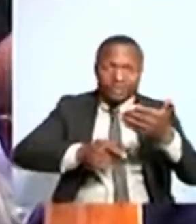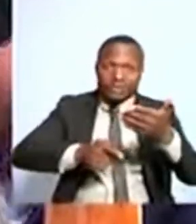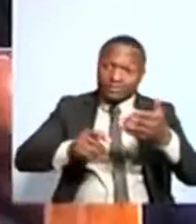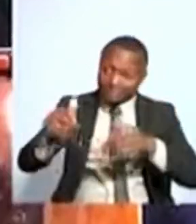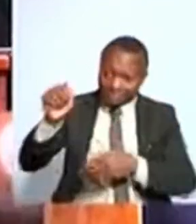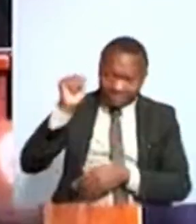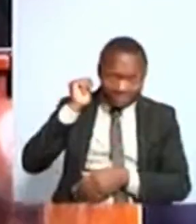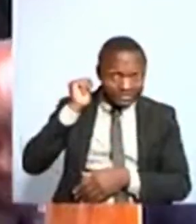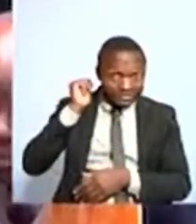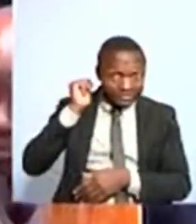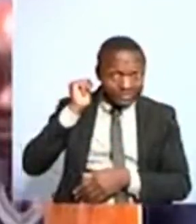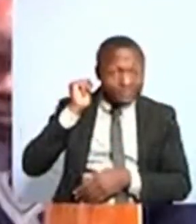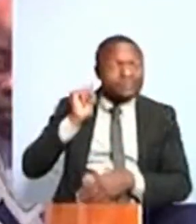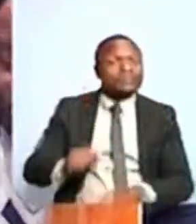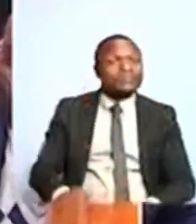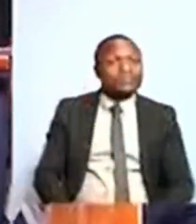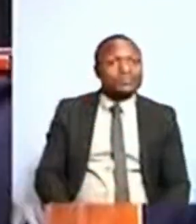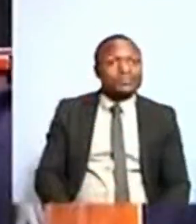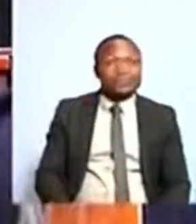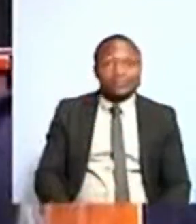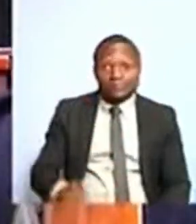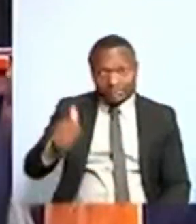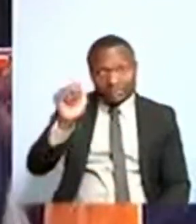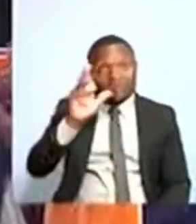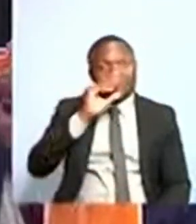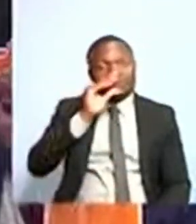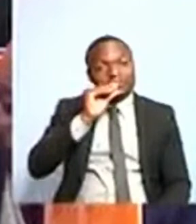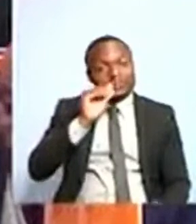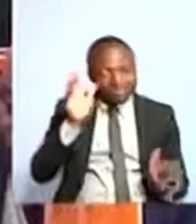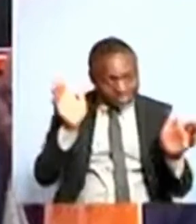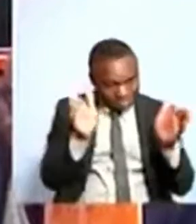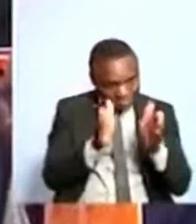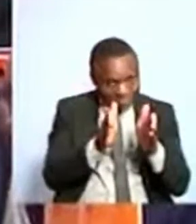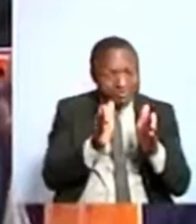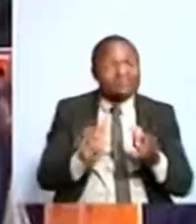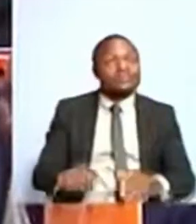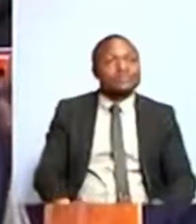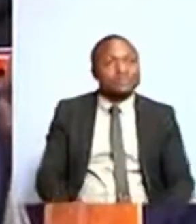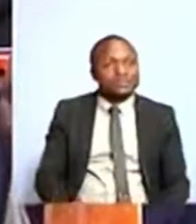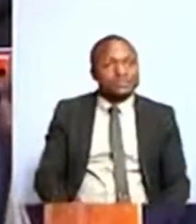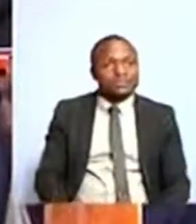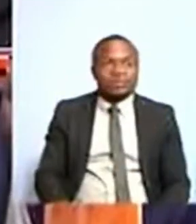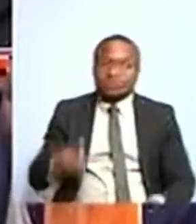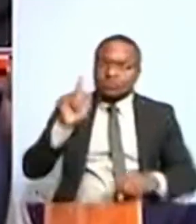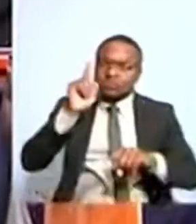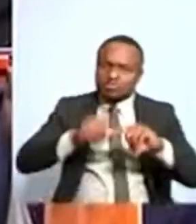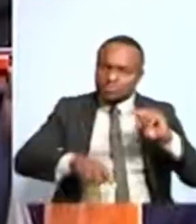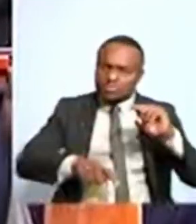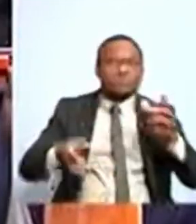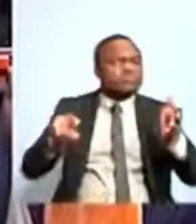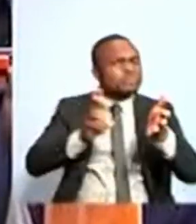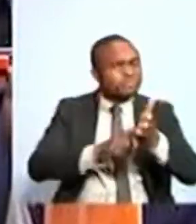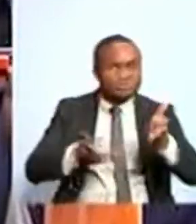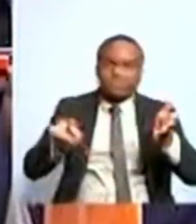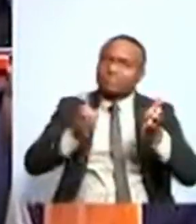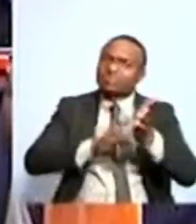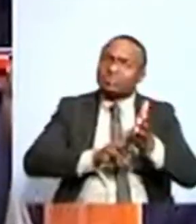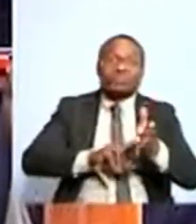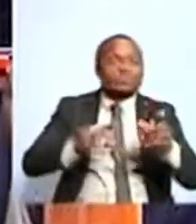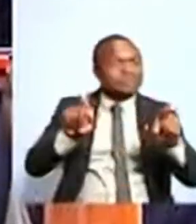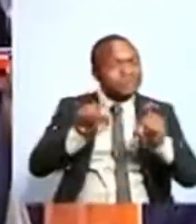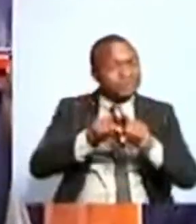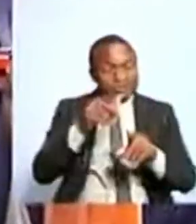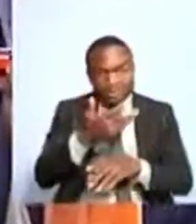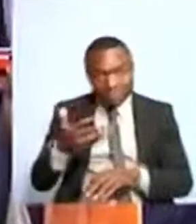objecting. Let me, and I intend to speak very briefly because we can't keep on repeating the same things. And I'm